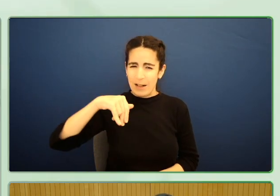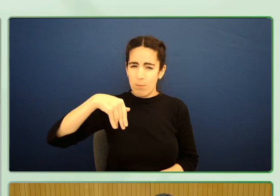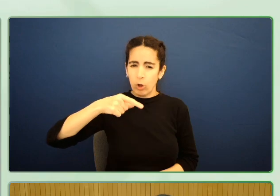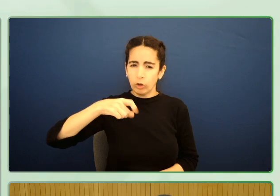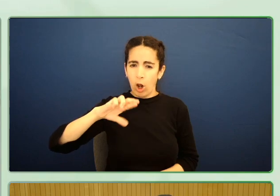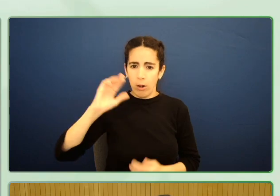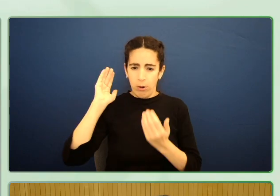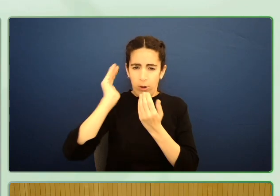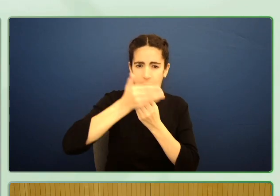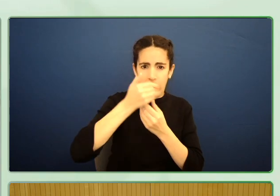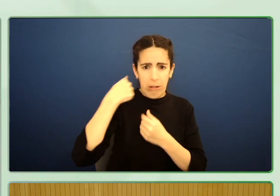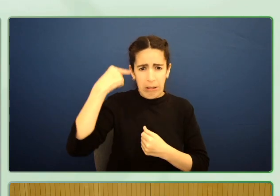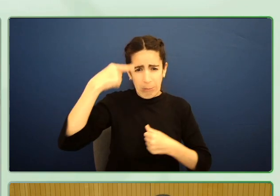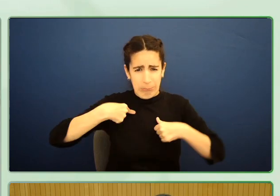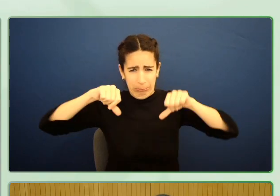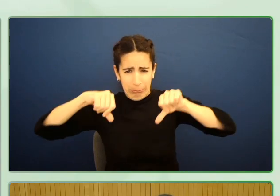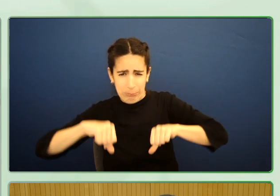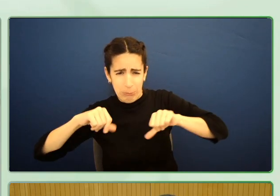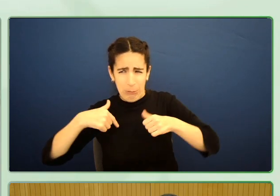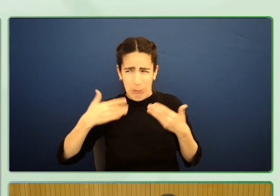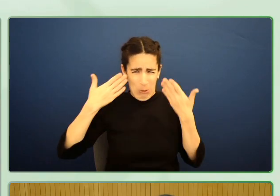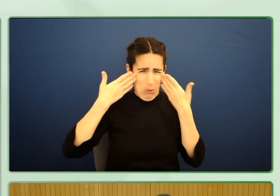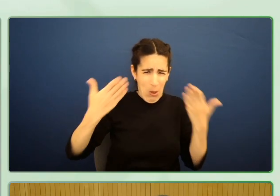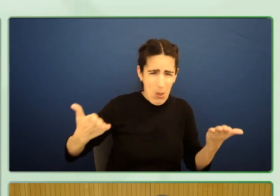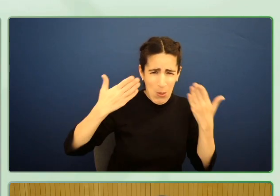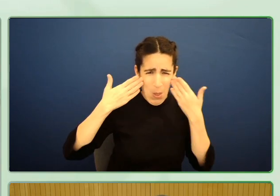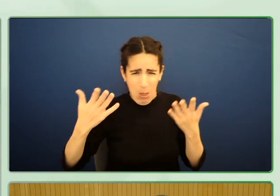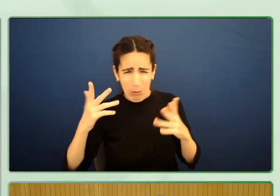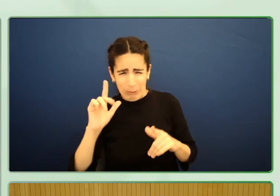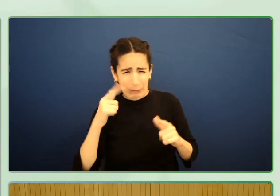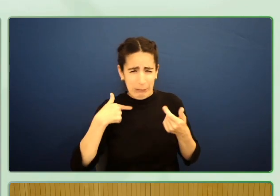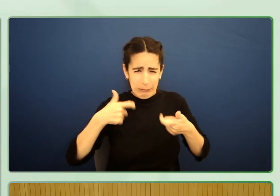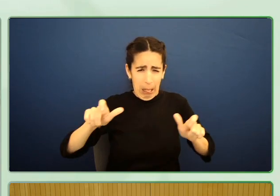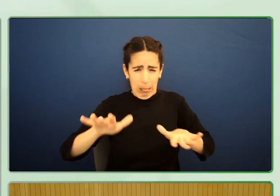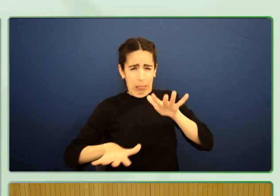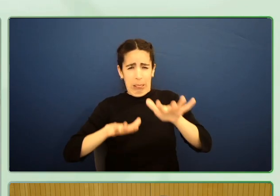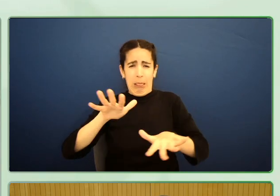my third speaker session, and I still don't know what I'm doing here.